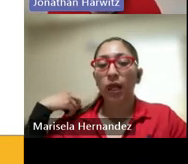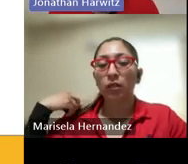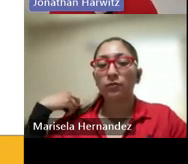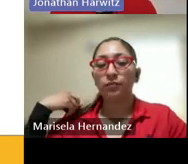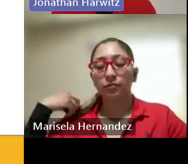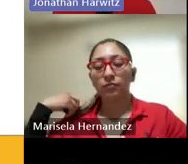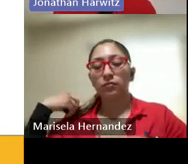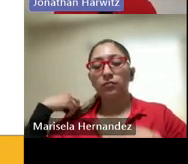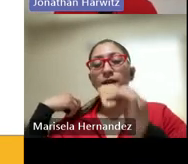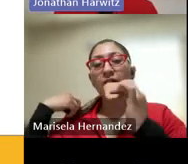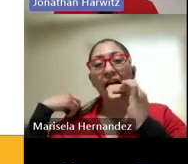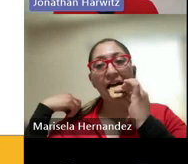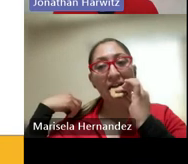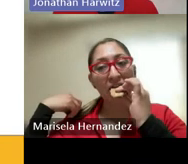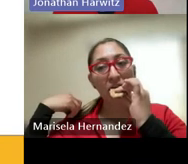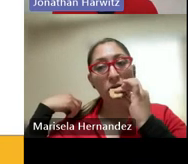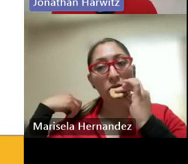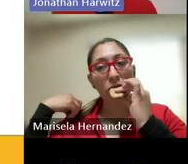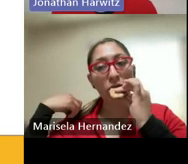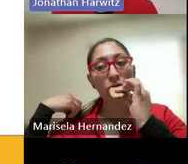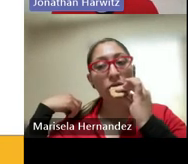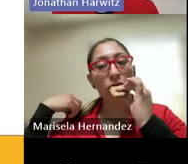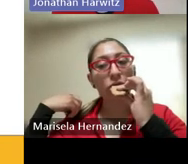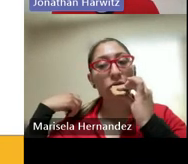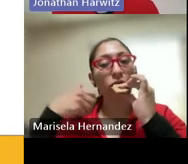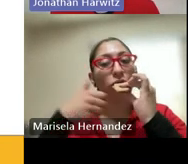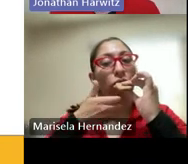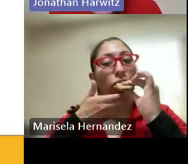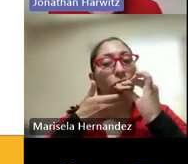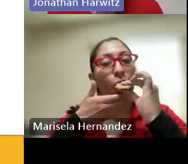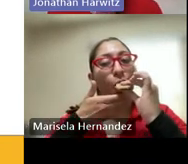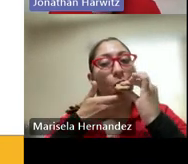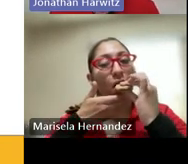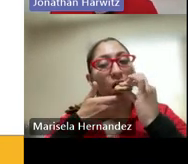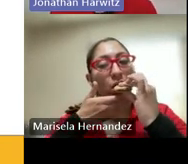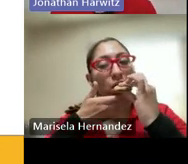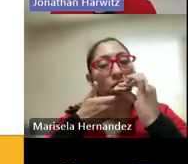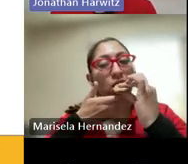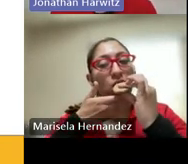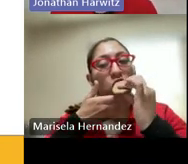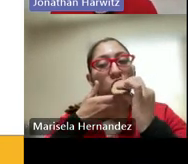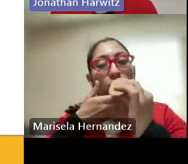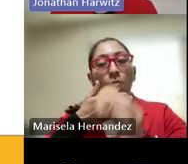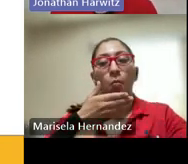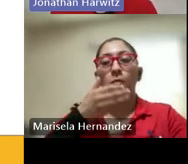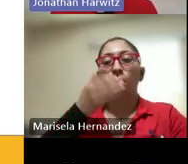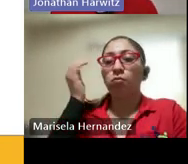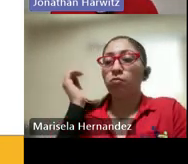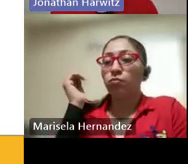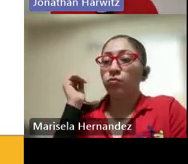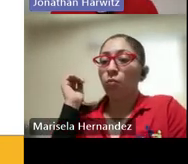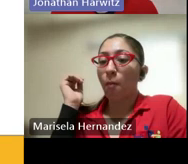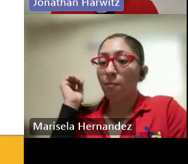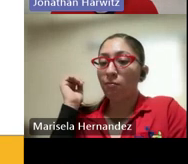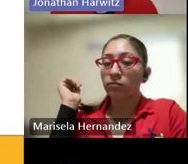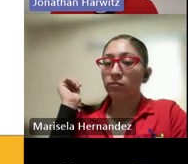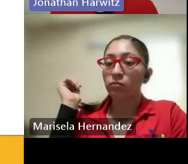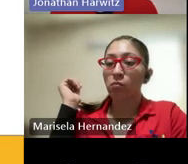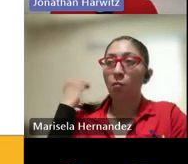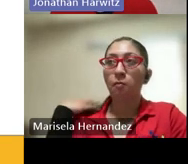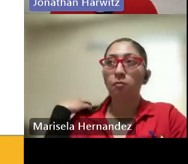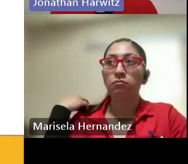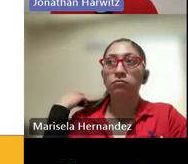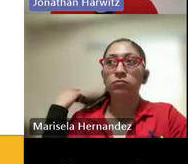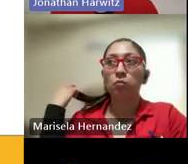being enacted over the next few months, even though we know that they won't actually be fully enacted, because we